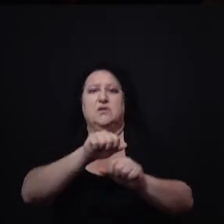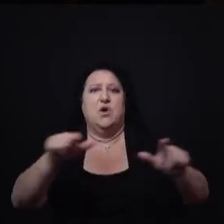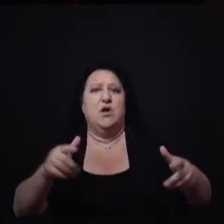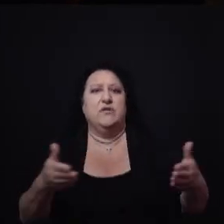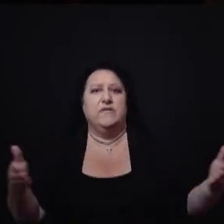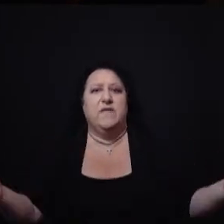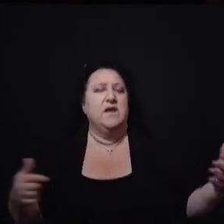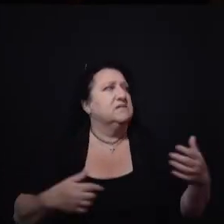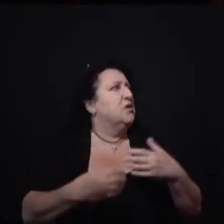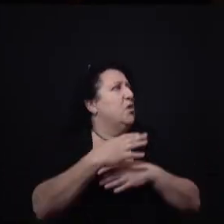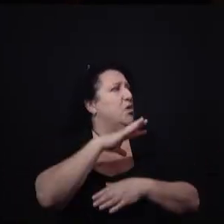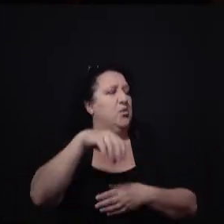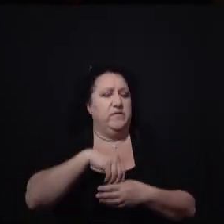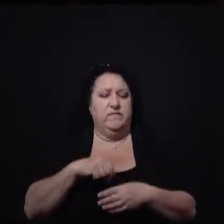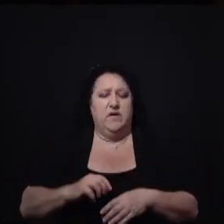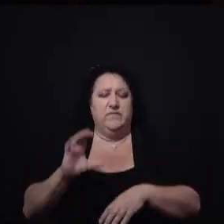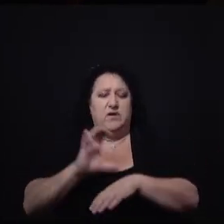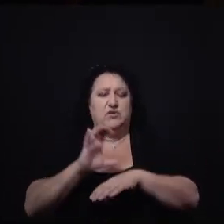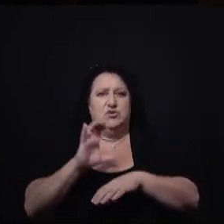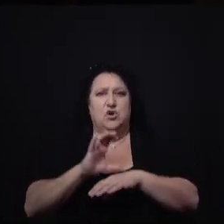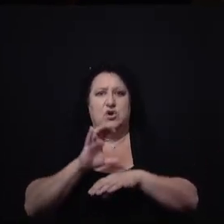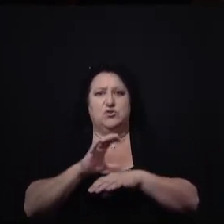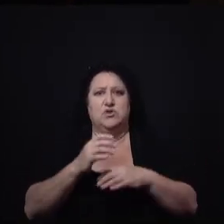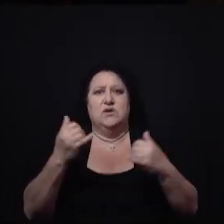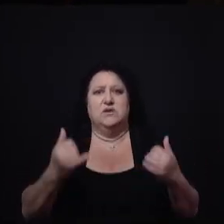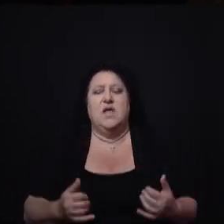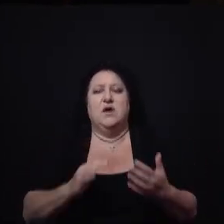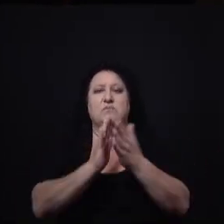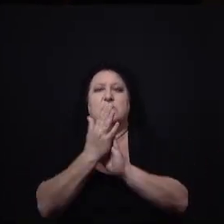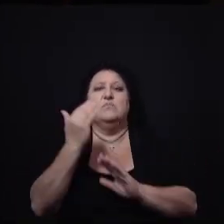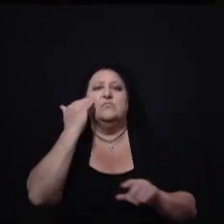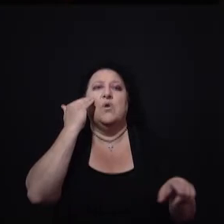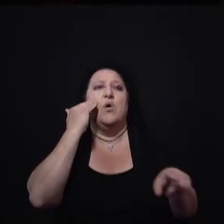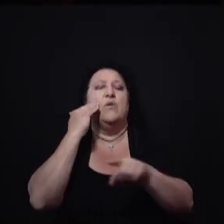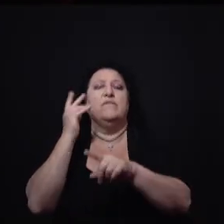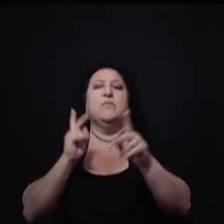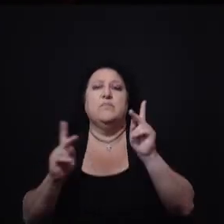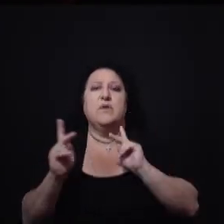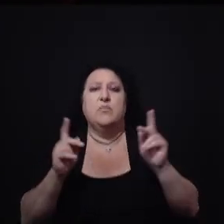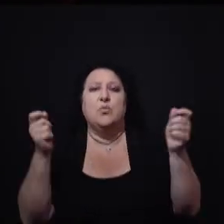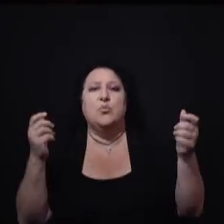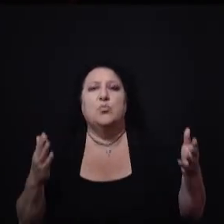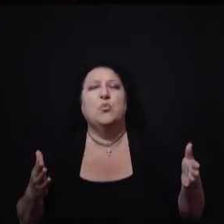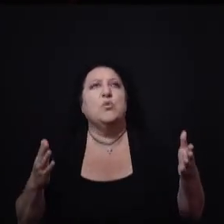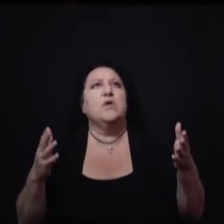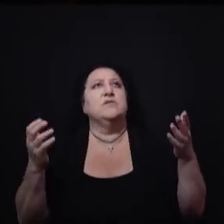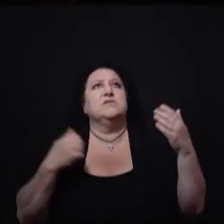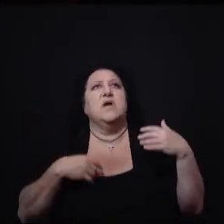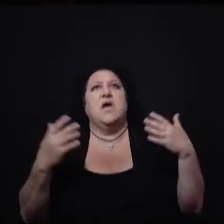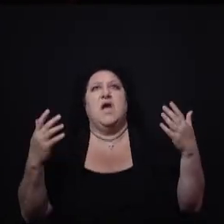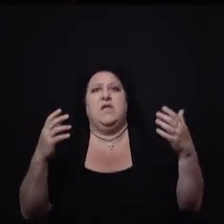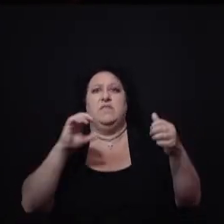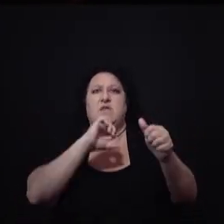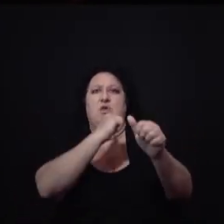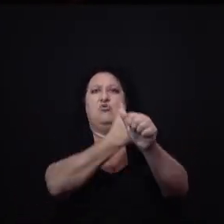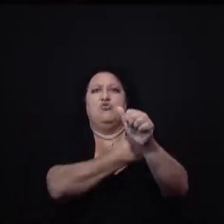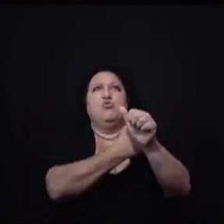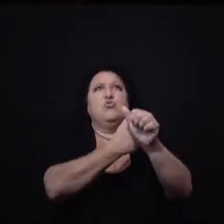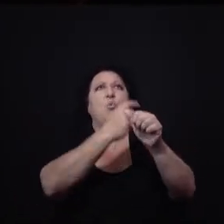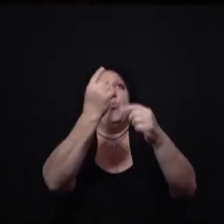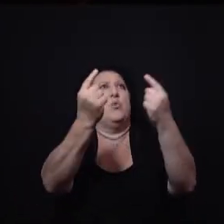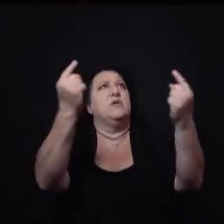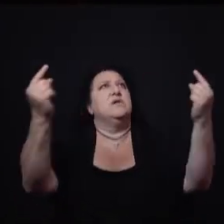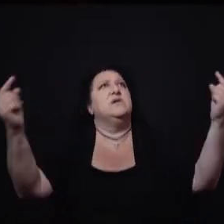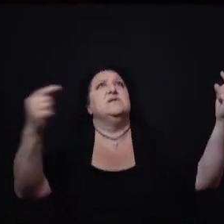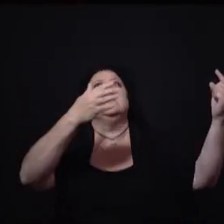variety might now be made known to the rulers and authorities in the heavenly places. This was in